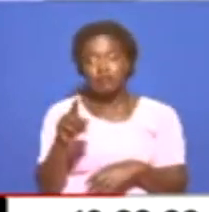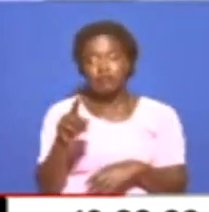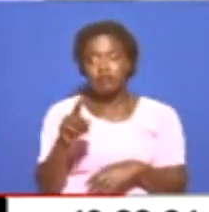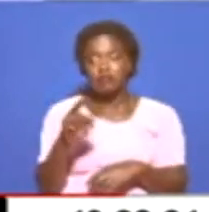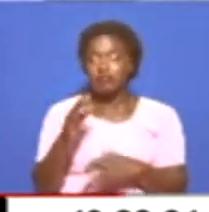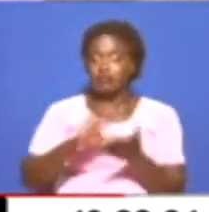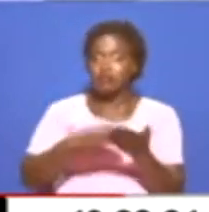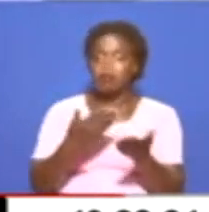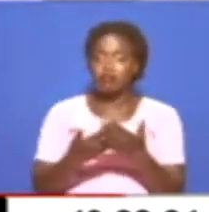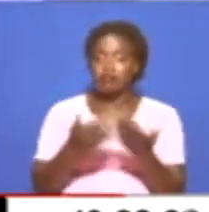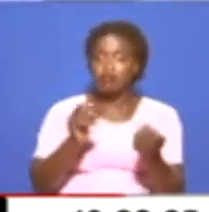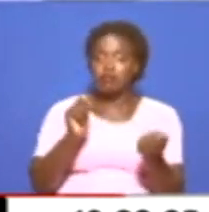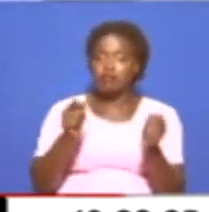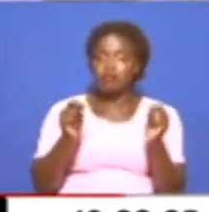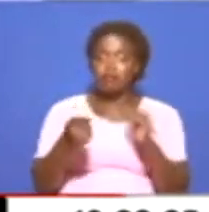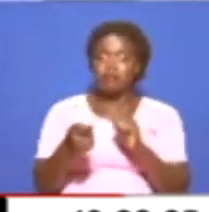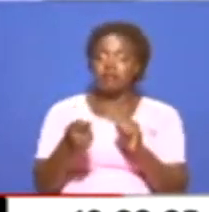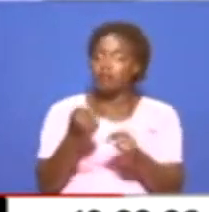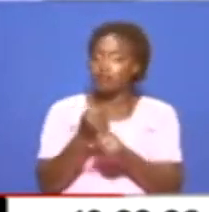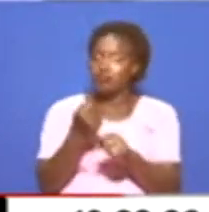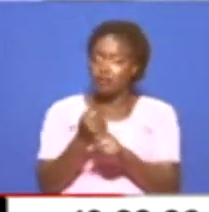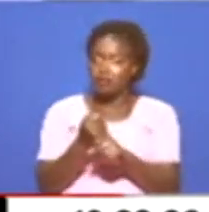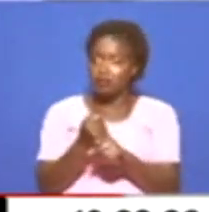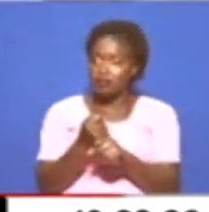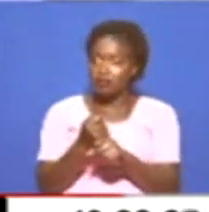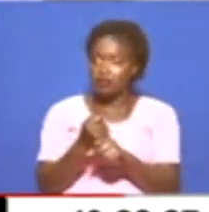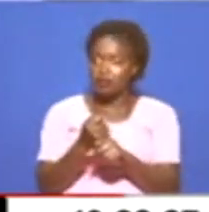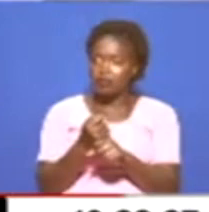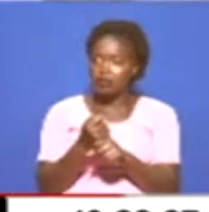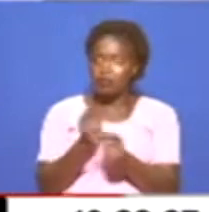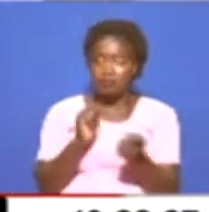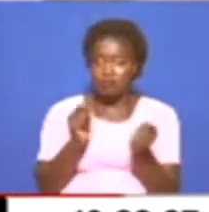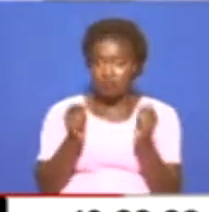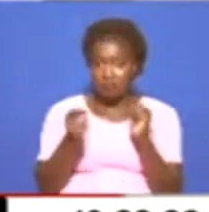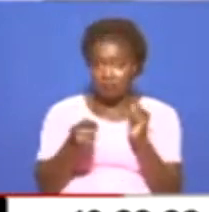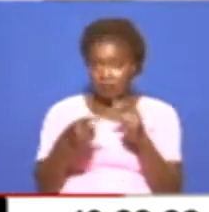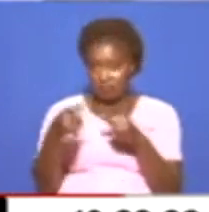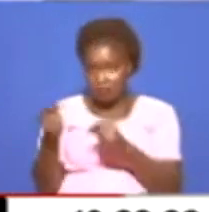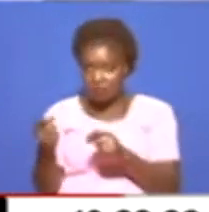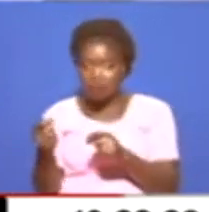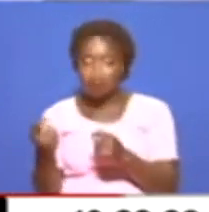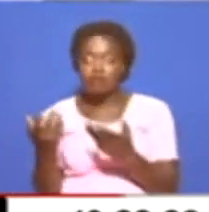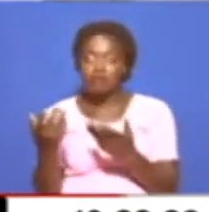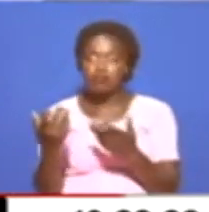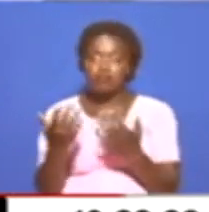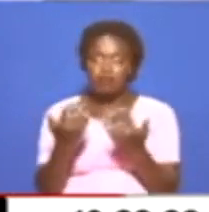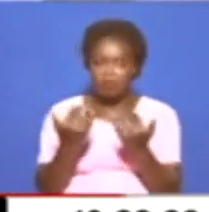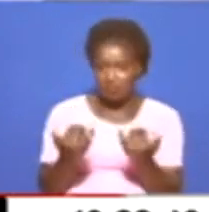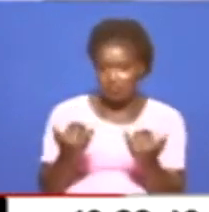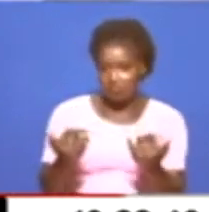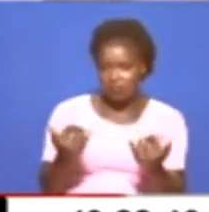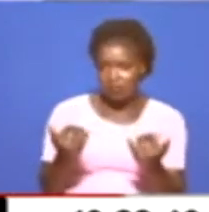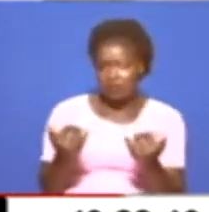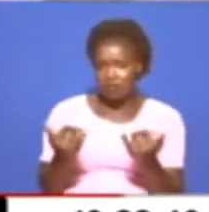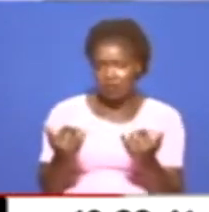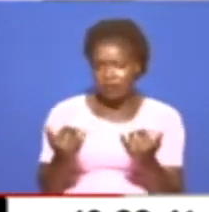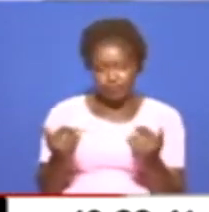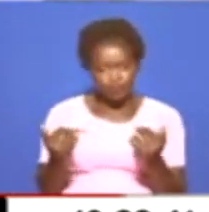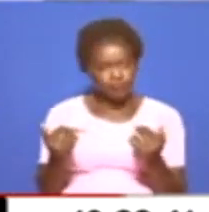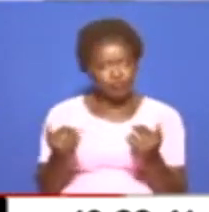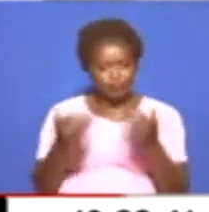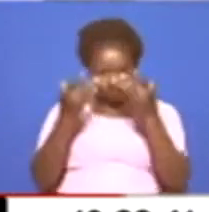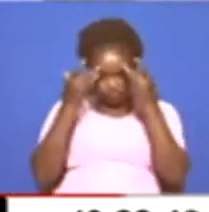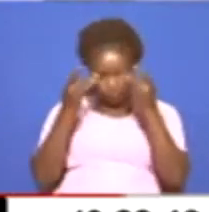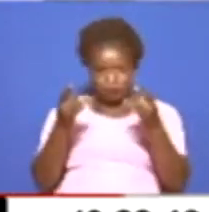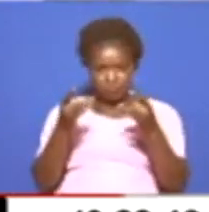proponents of these amendments to be doing is to go and do the amendment and say that now we are benchmarking on the decision that